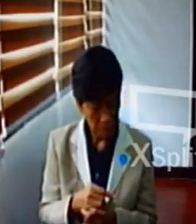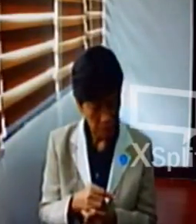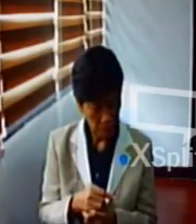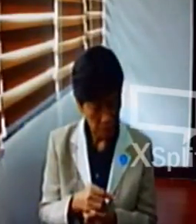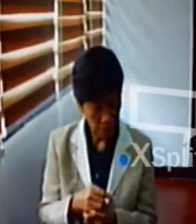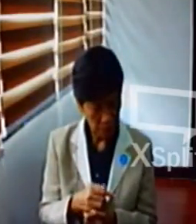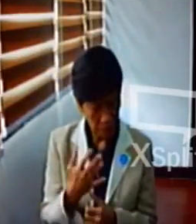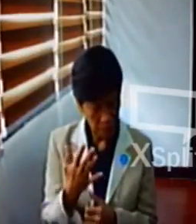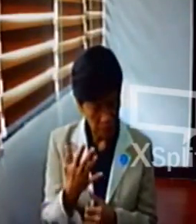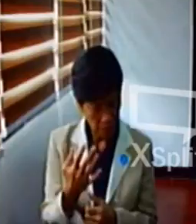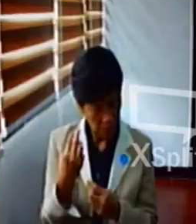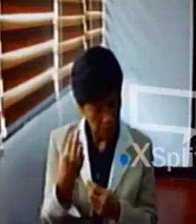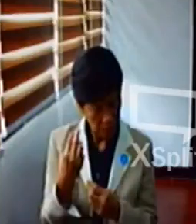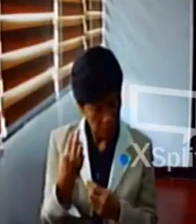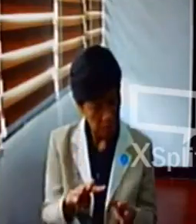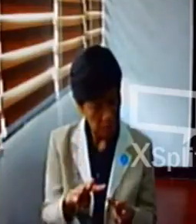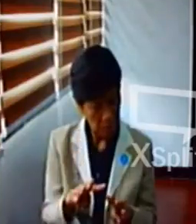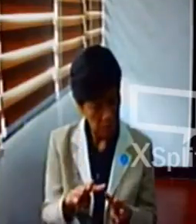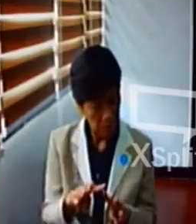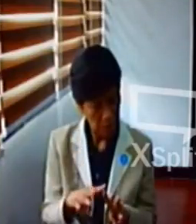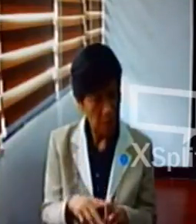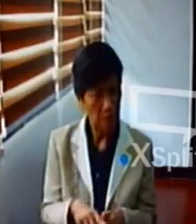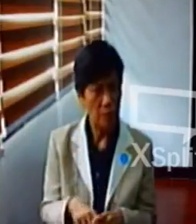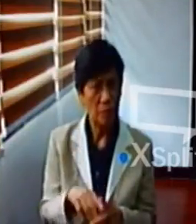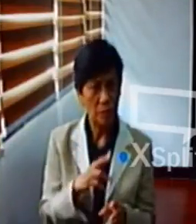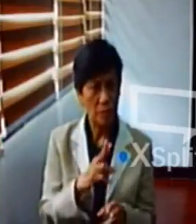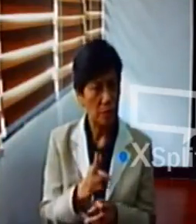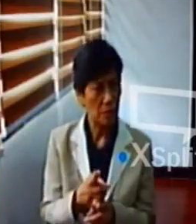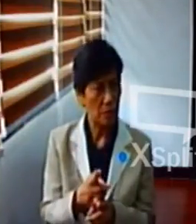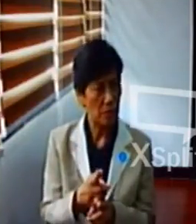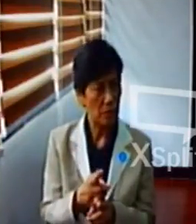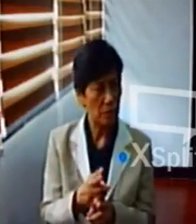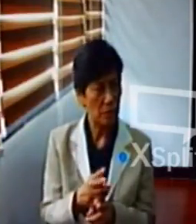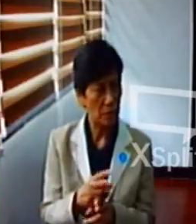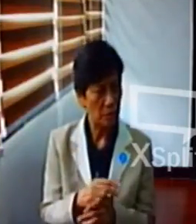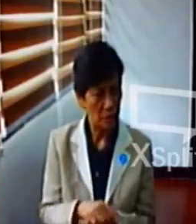And while clearly